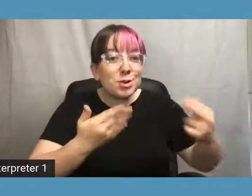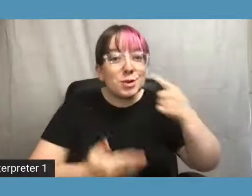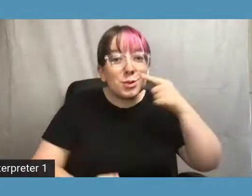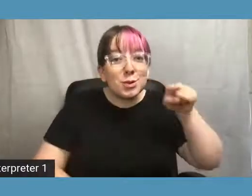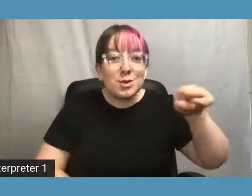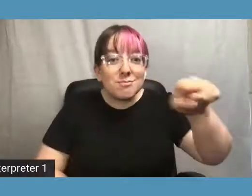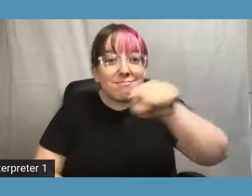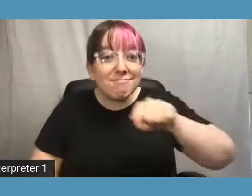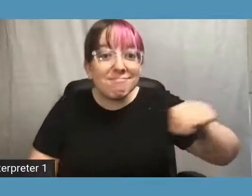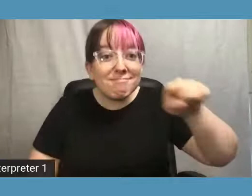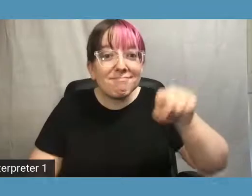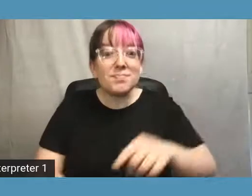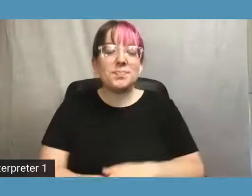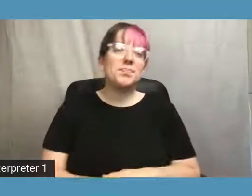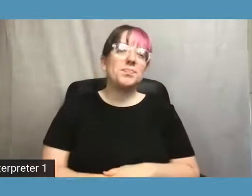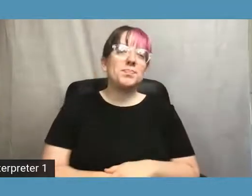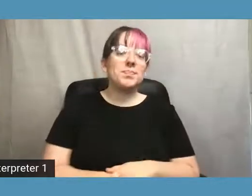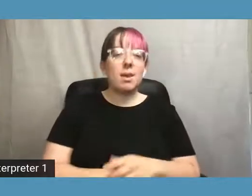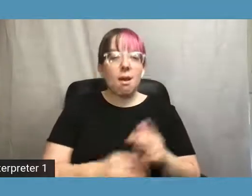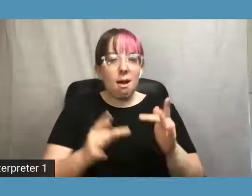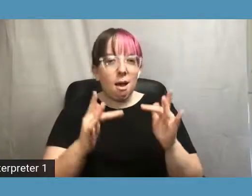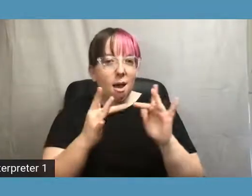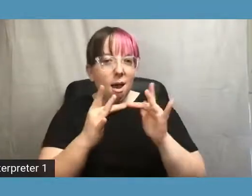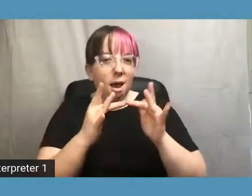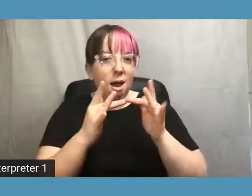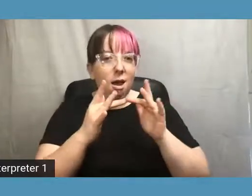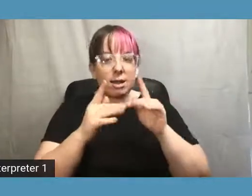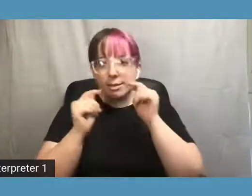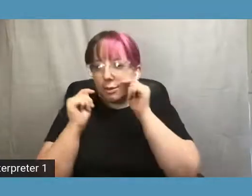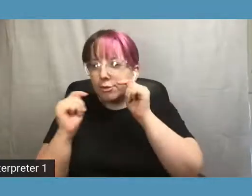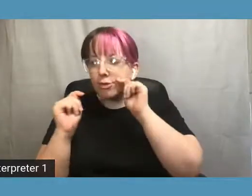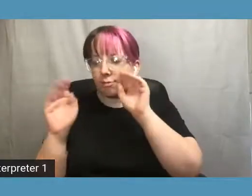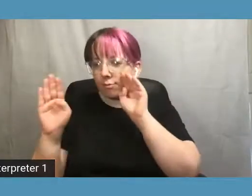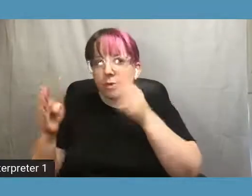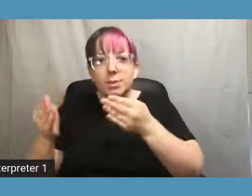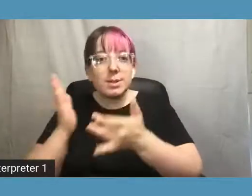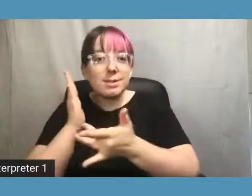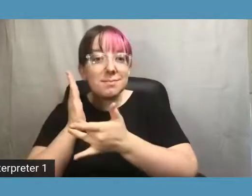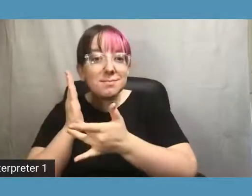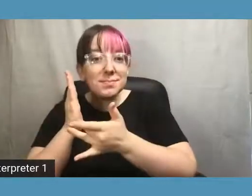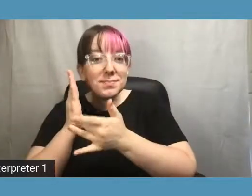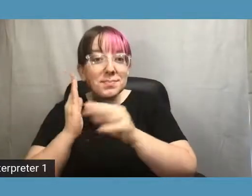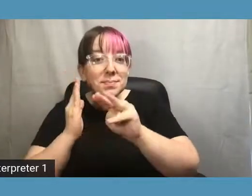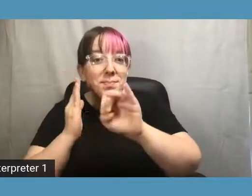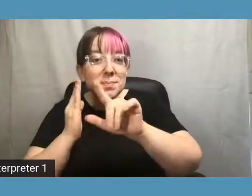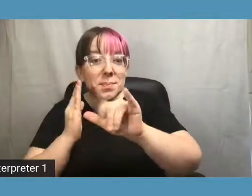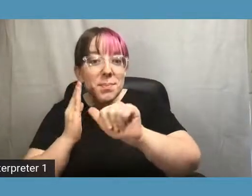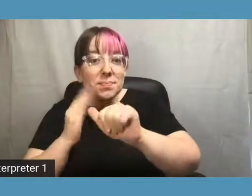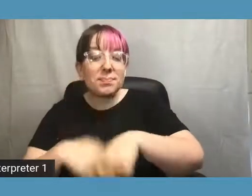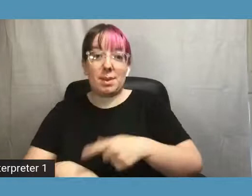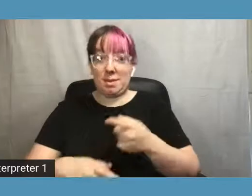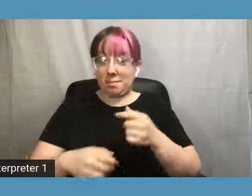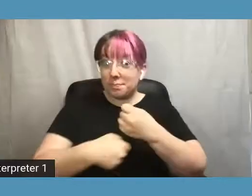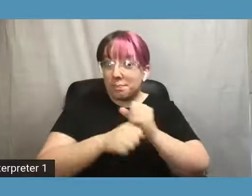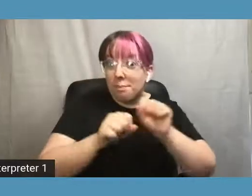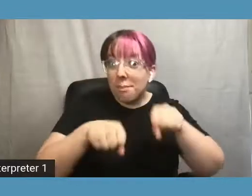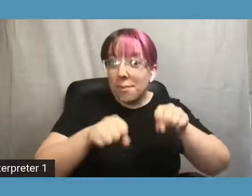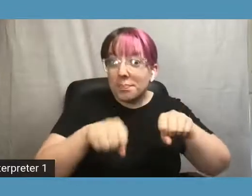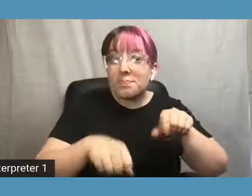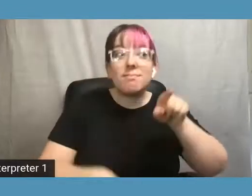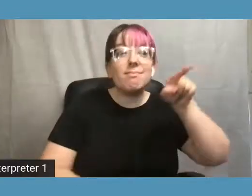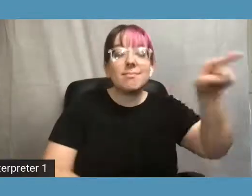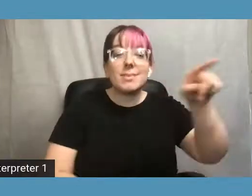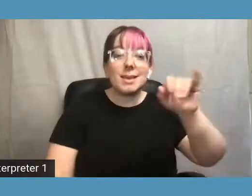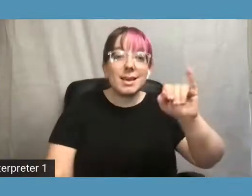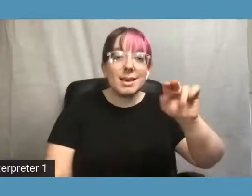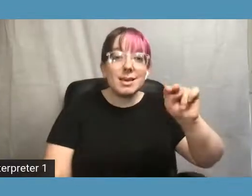Our inaugural series of online trainings focuses on digital media and technology topics and is made possible by funding from the Institute